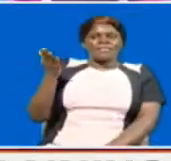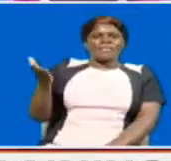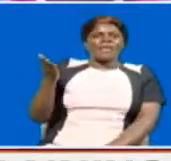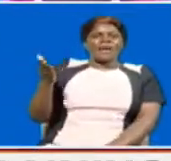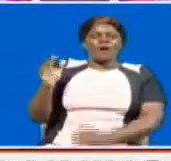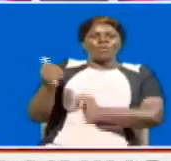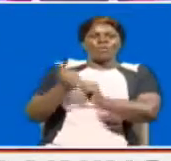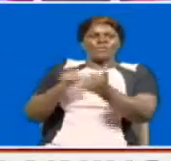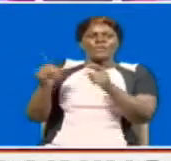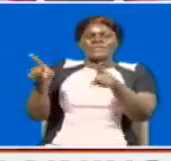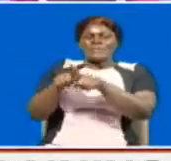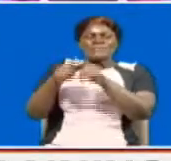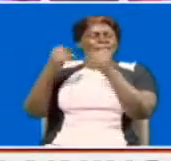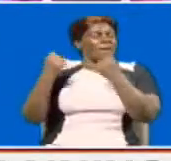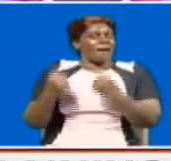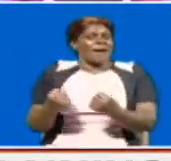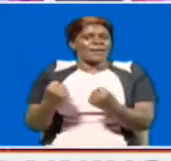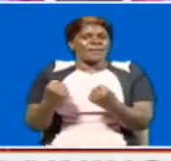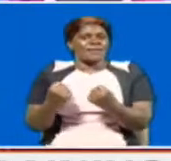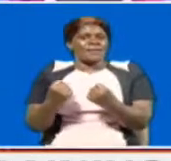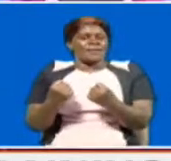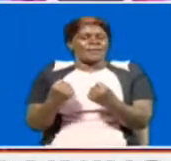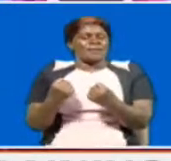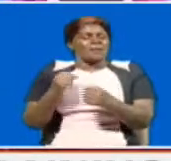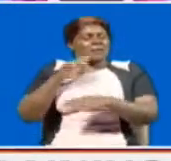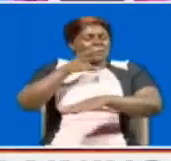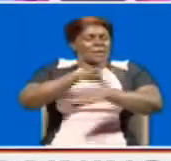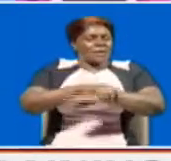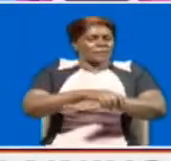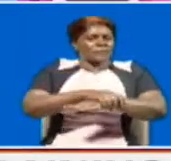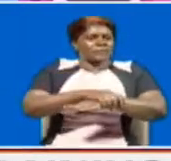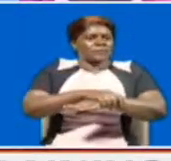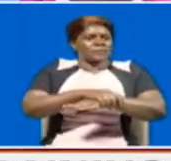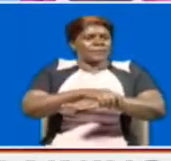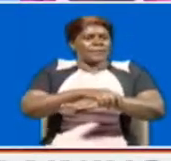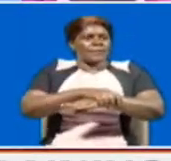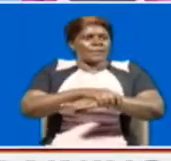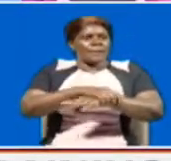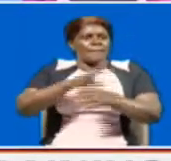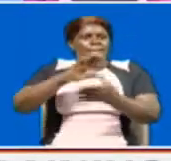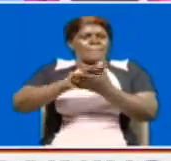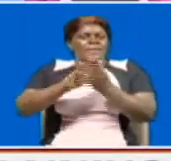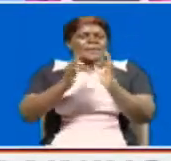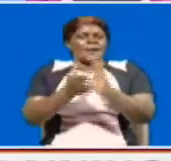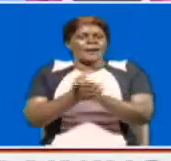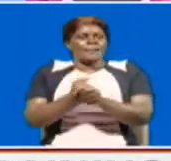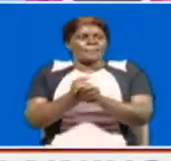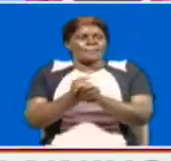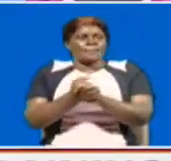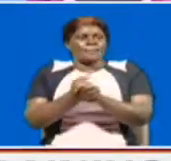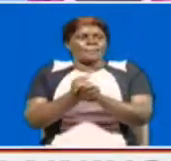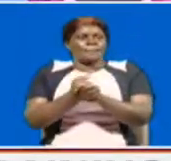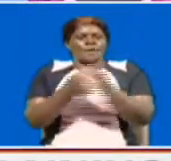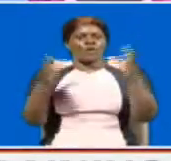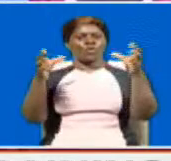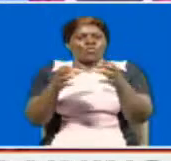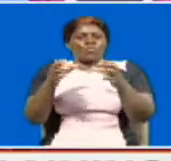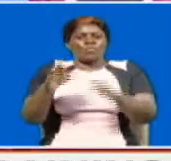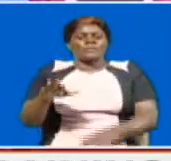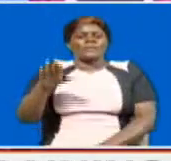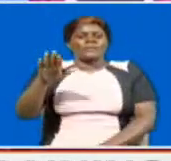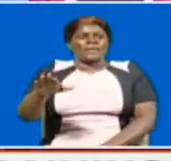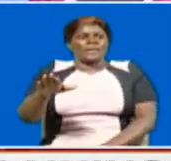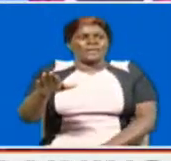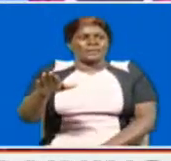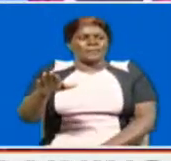the competition was very tough, and managed to become at the group stage.